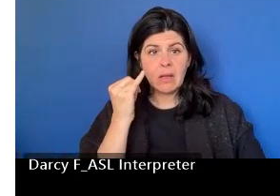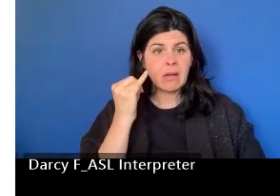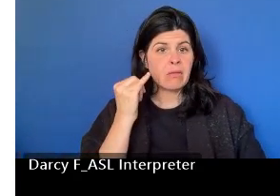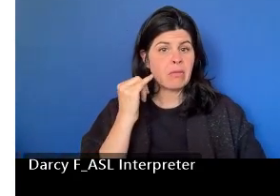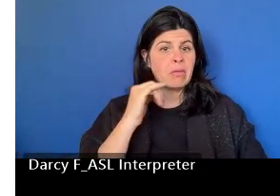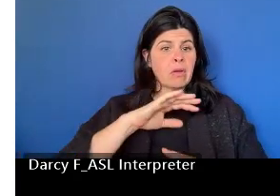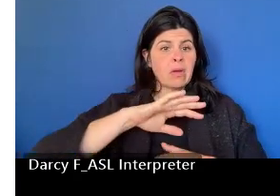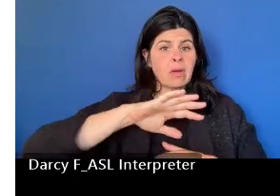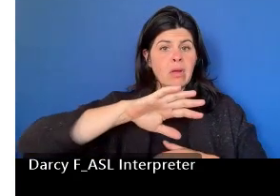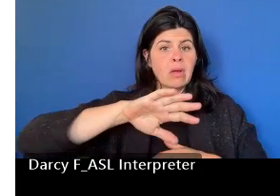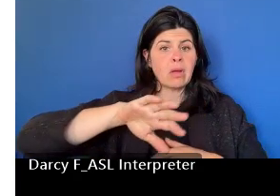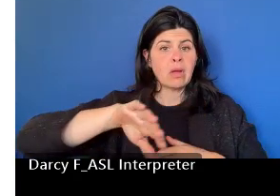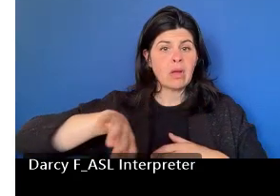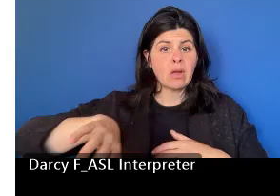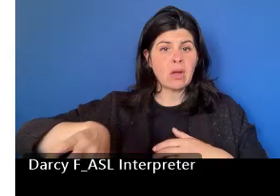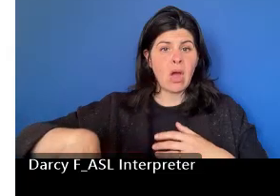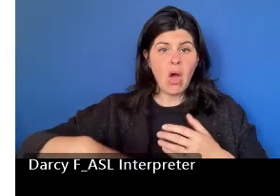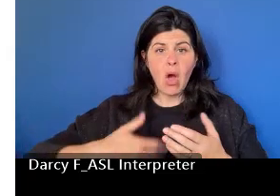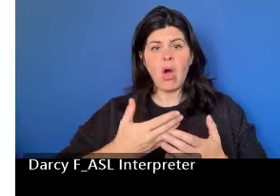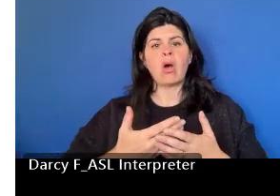a given zone,